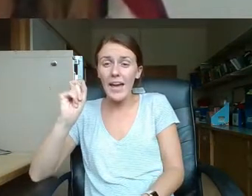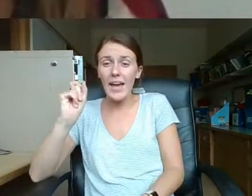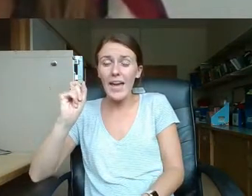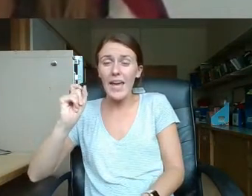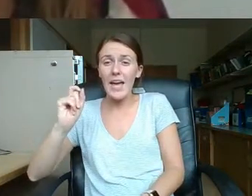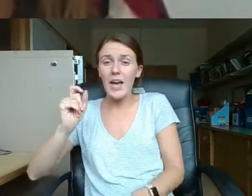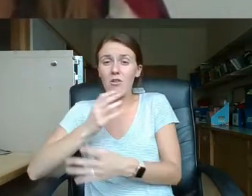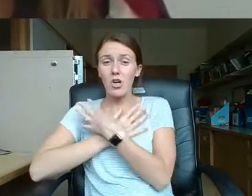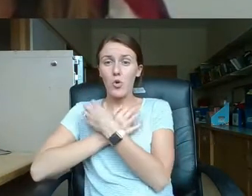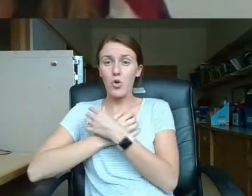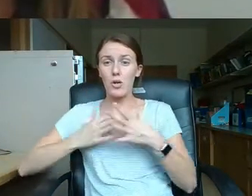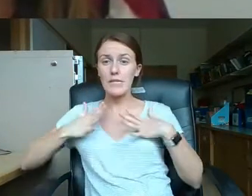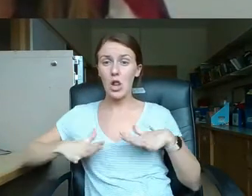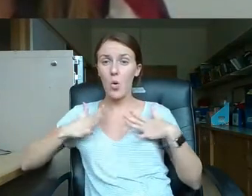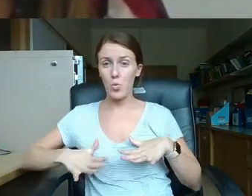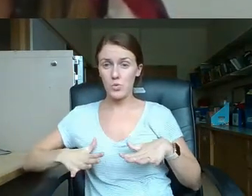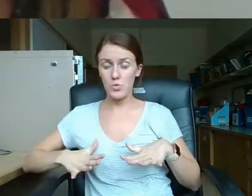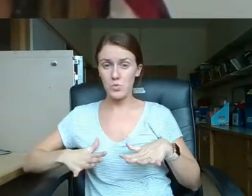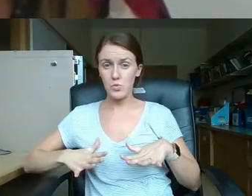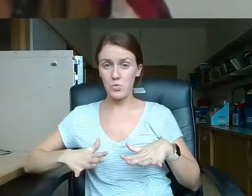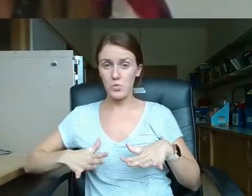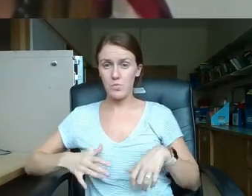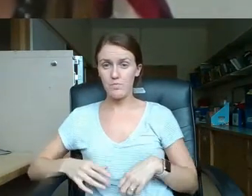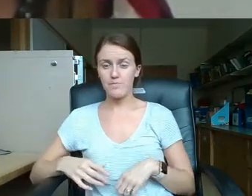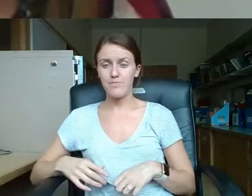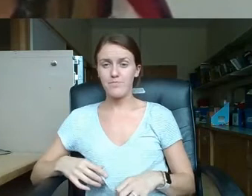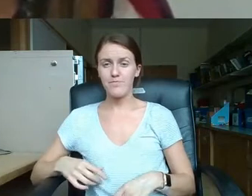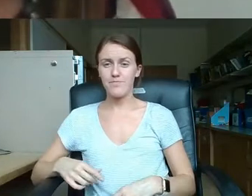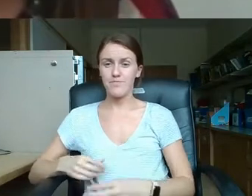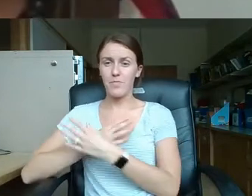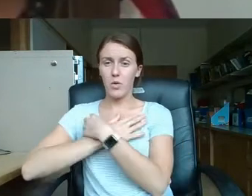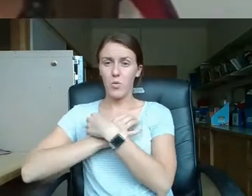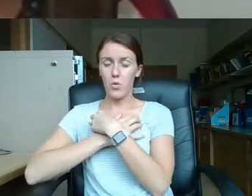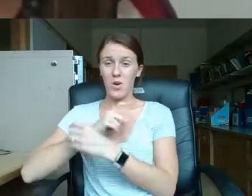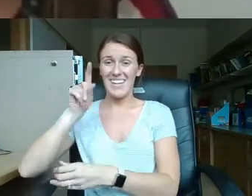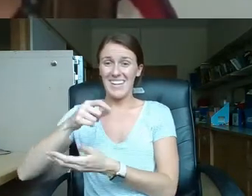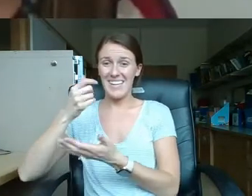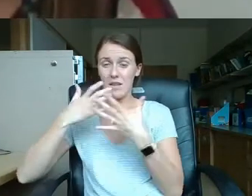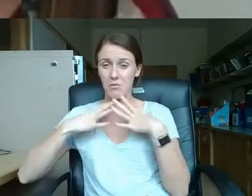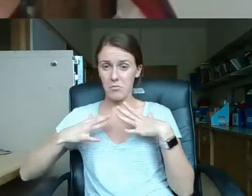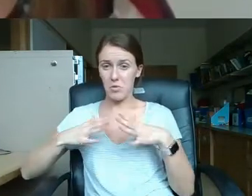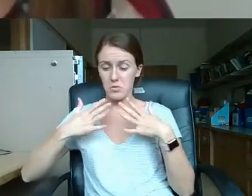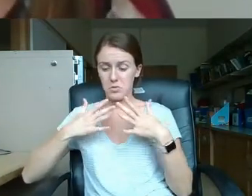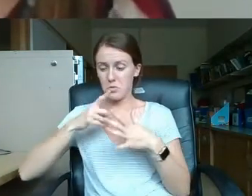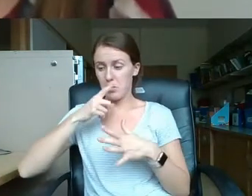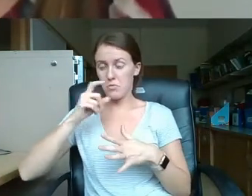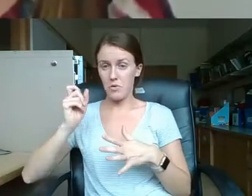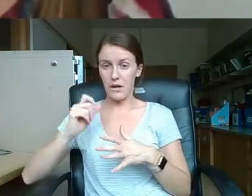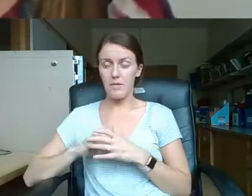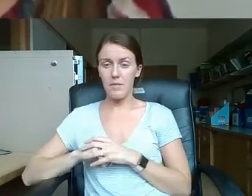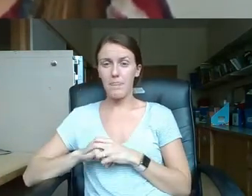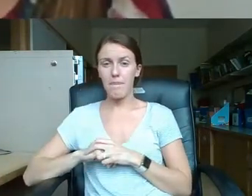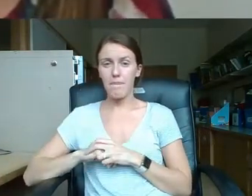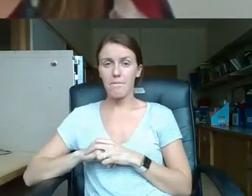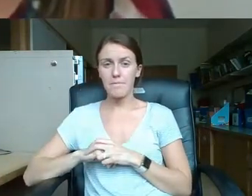artist man that was drying his clothes. He helped Corduroy dry his clothes. He unbuttoned Corduroy's